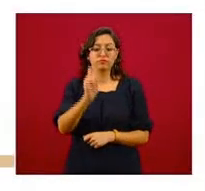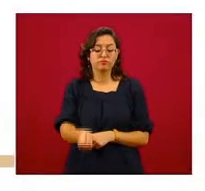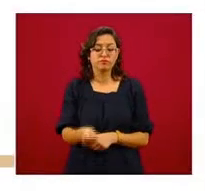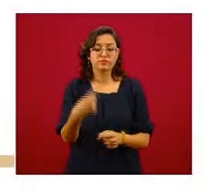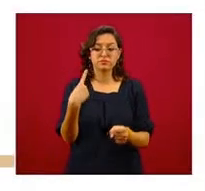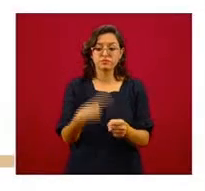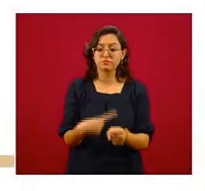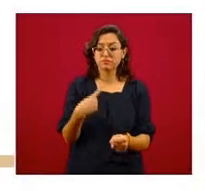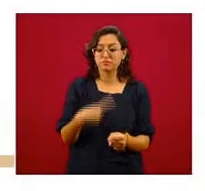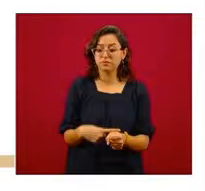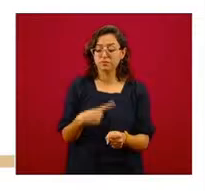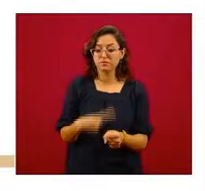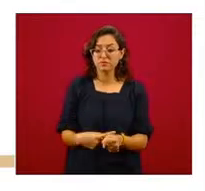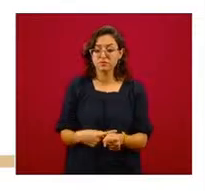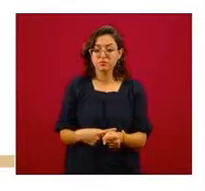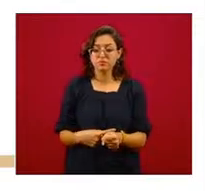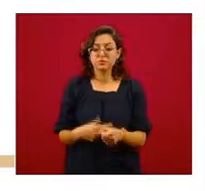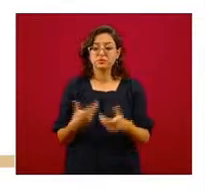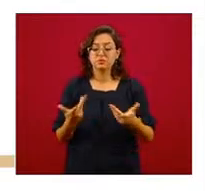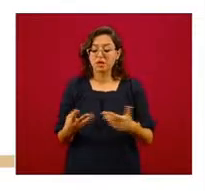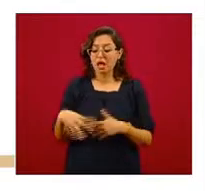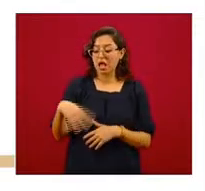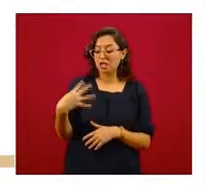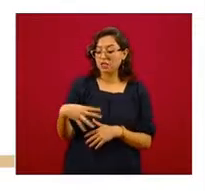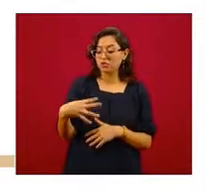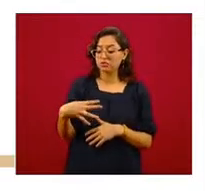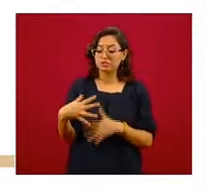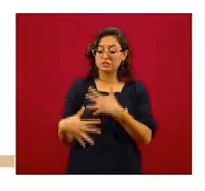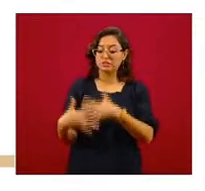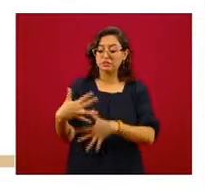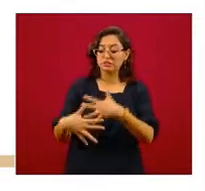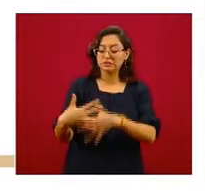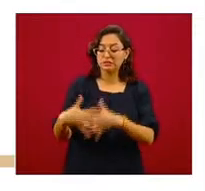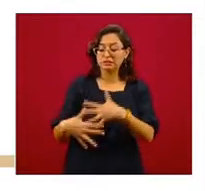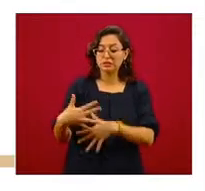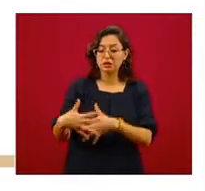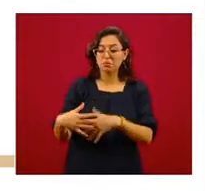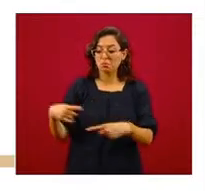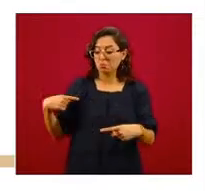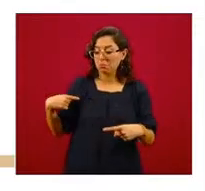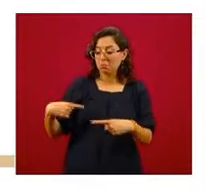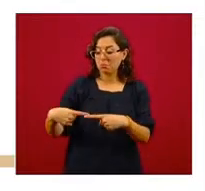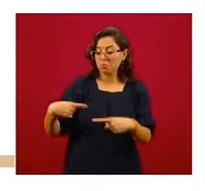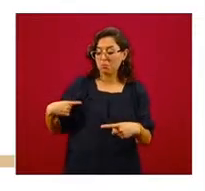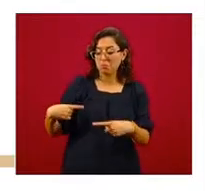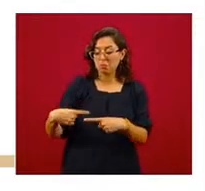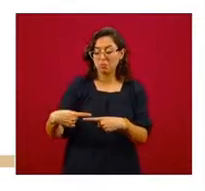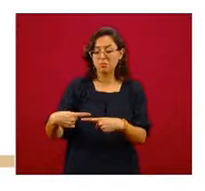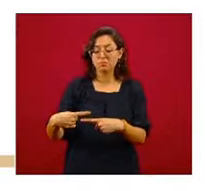are stagnated. The amount of cases after